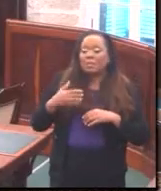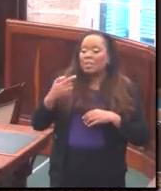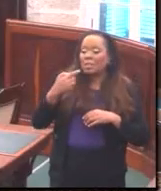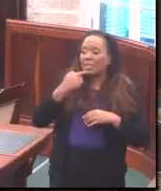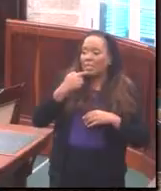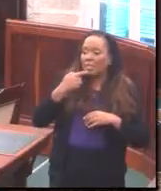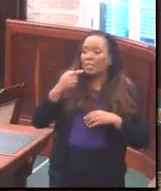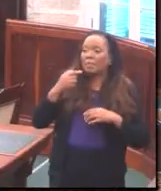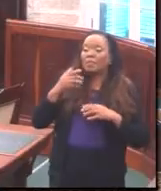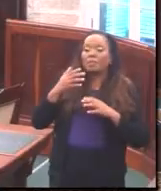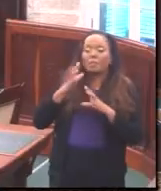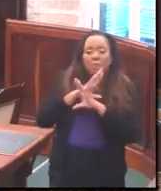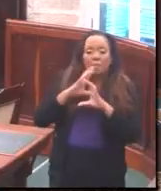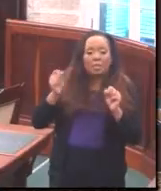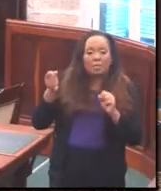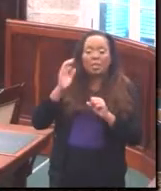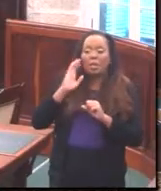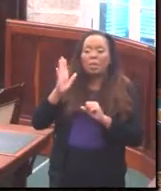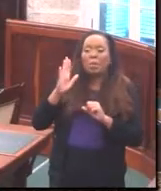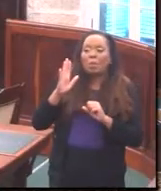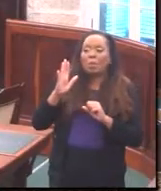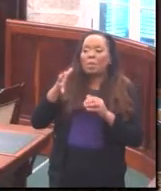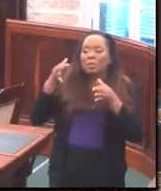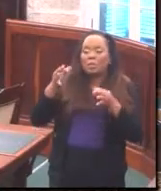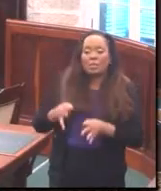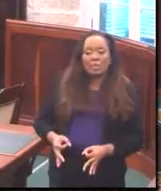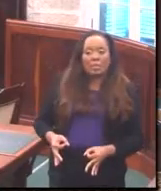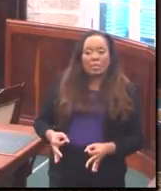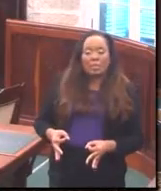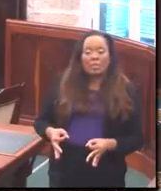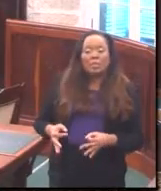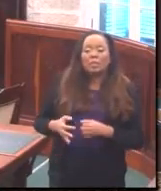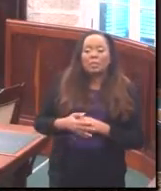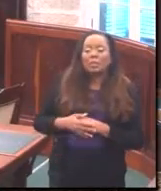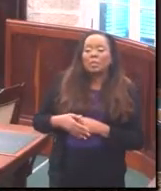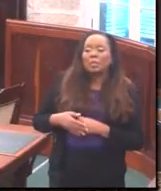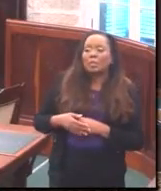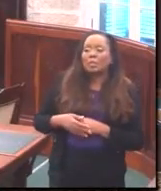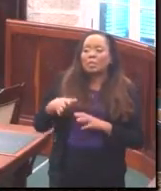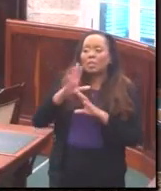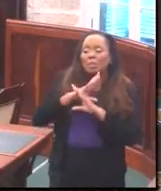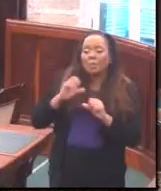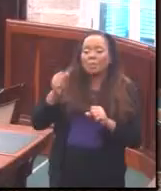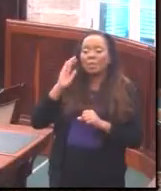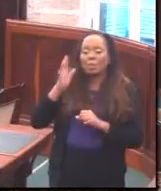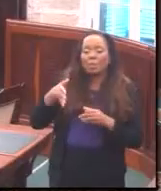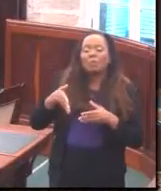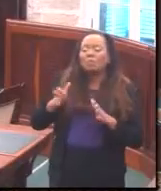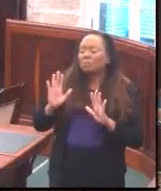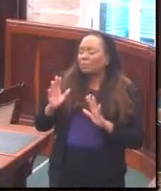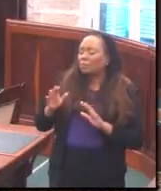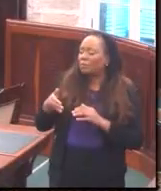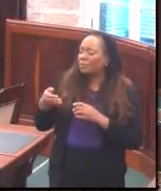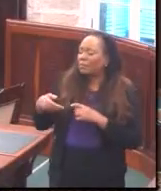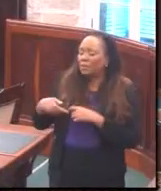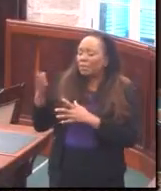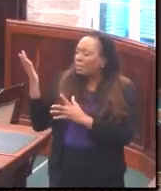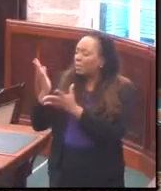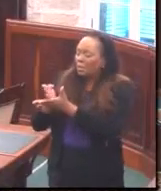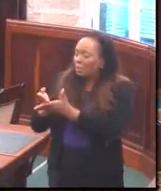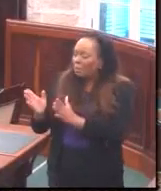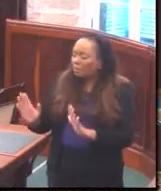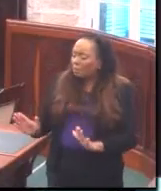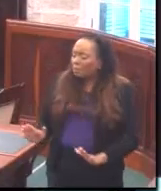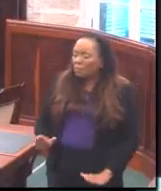to a commission. That's what this, the Governor General has, beg your pardon. I remember, we are speaking